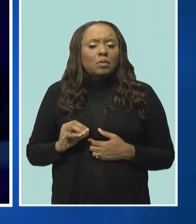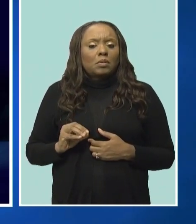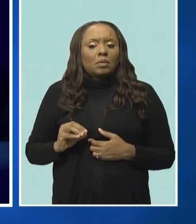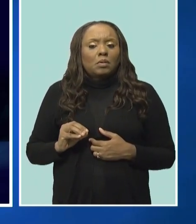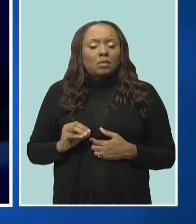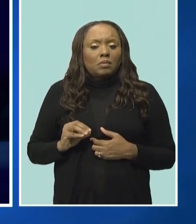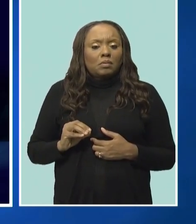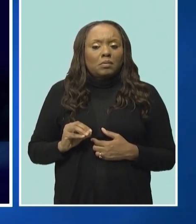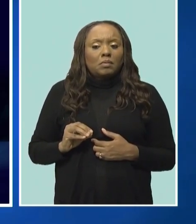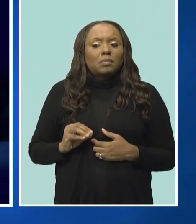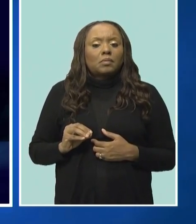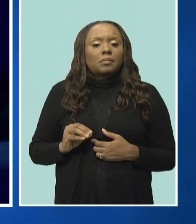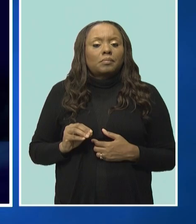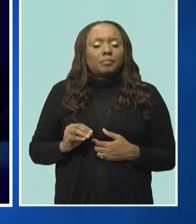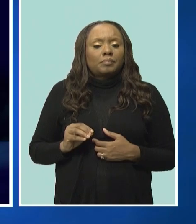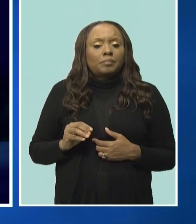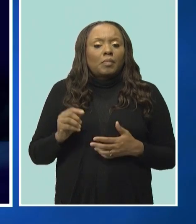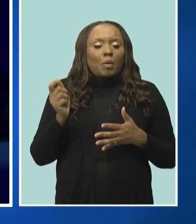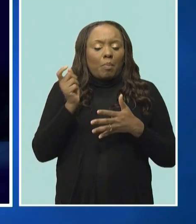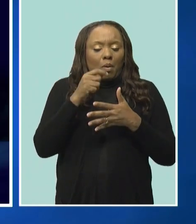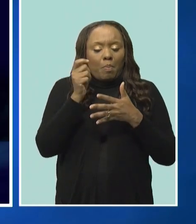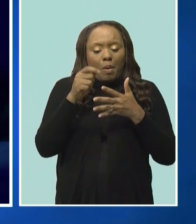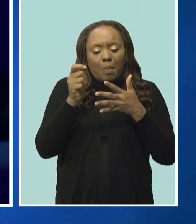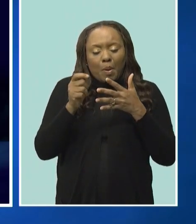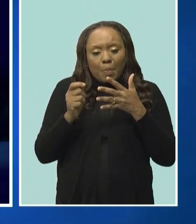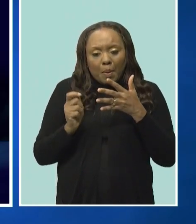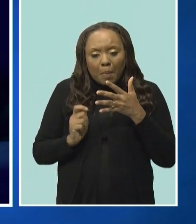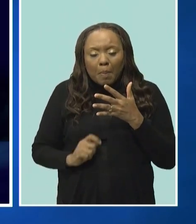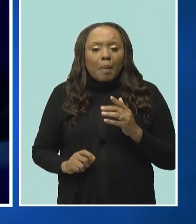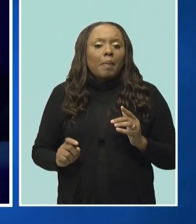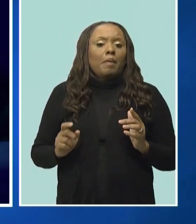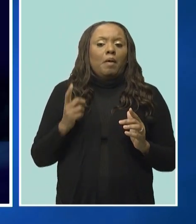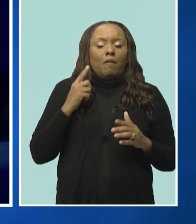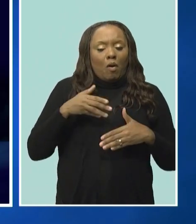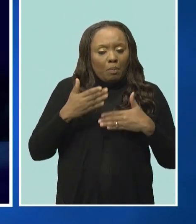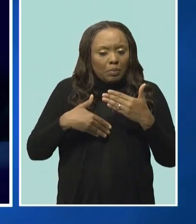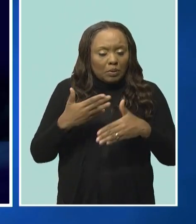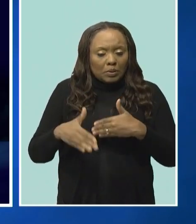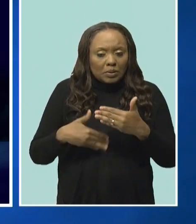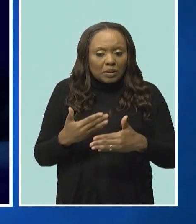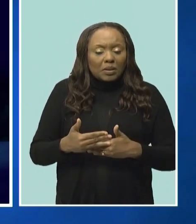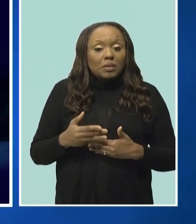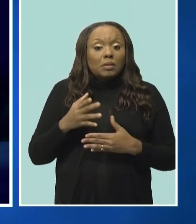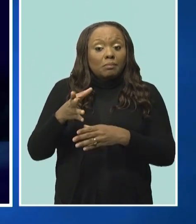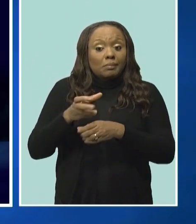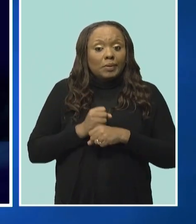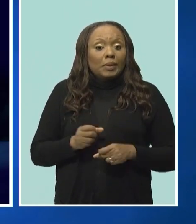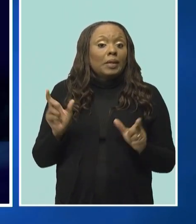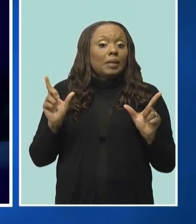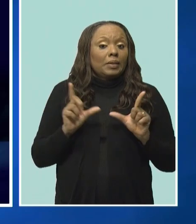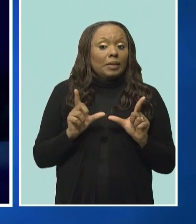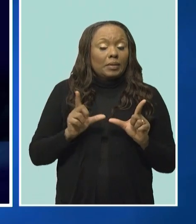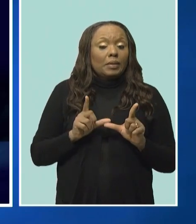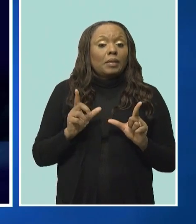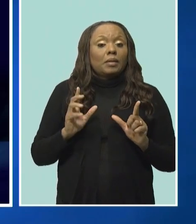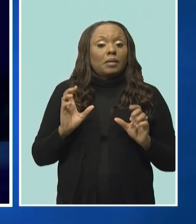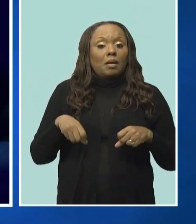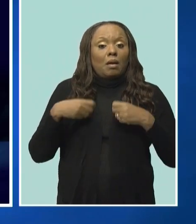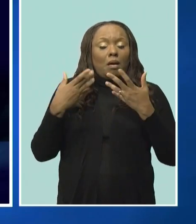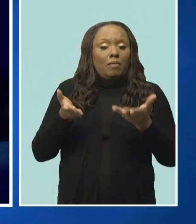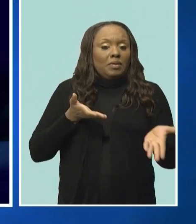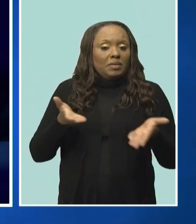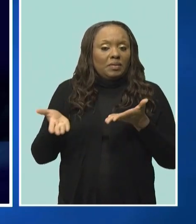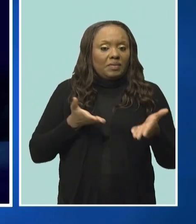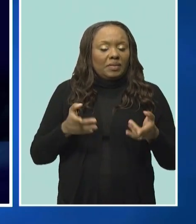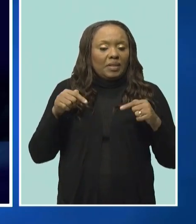a significant number of the levels of the process to be able to get to the place where they can offer services